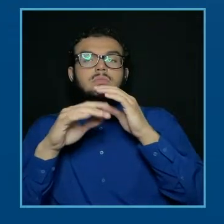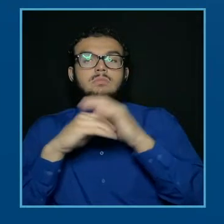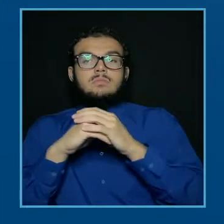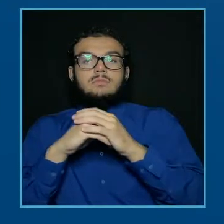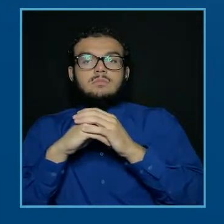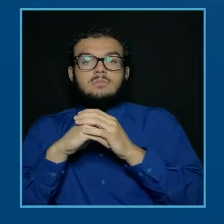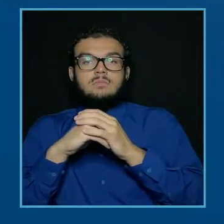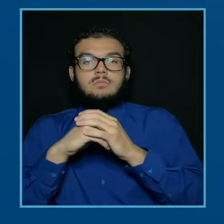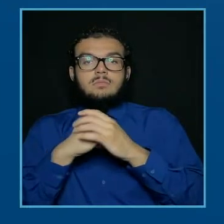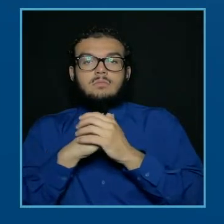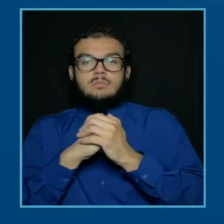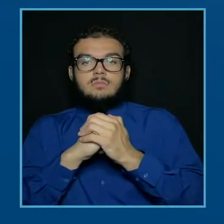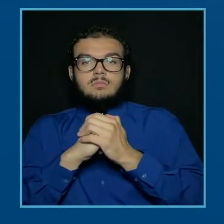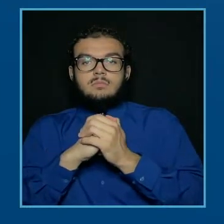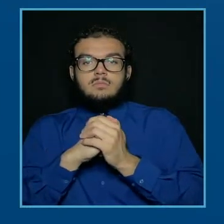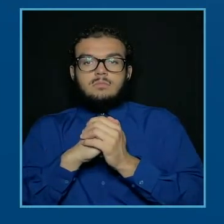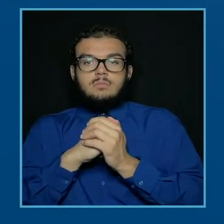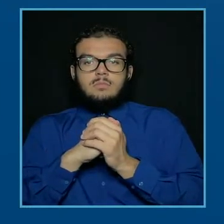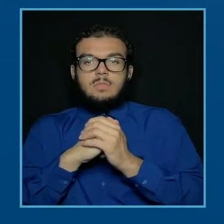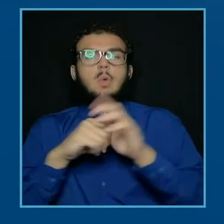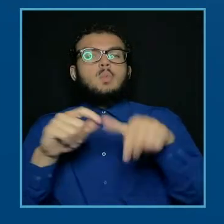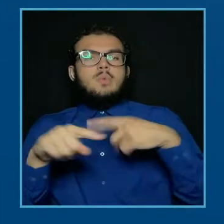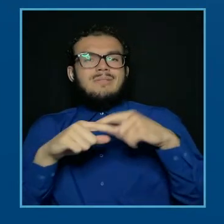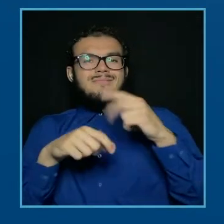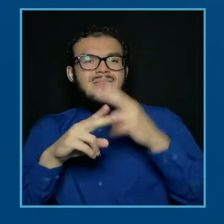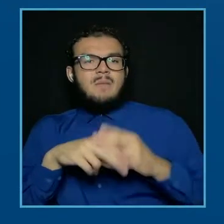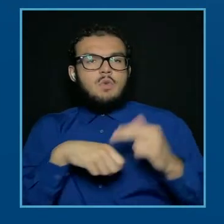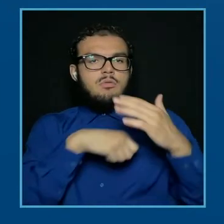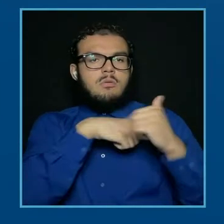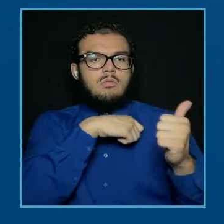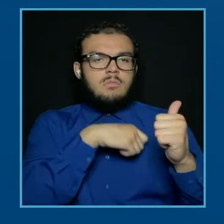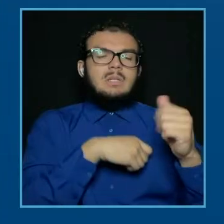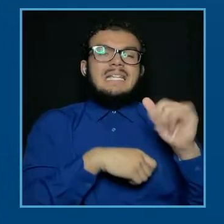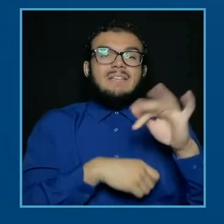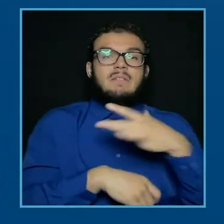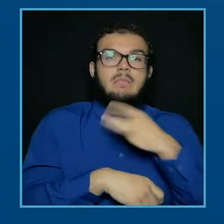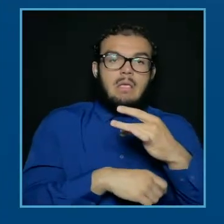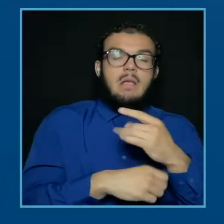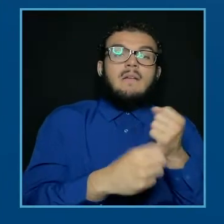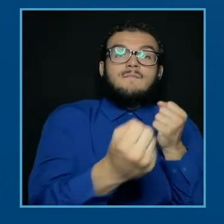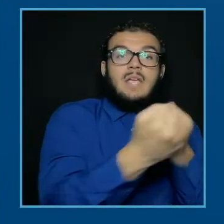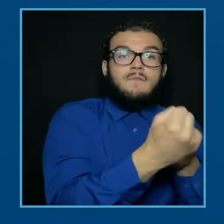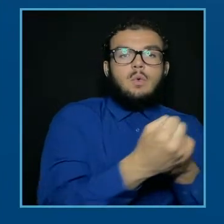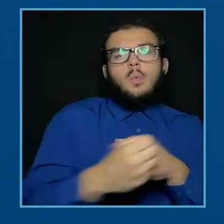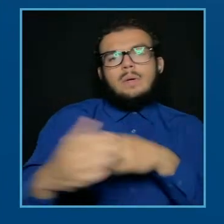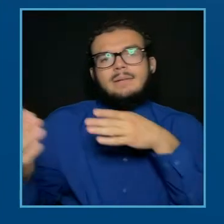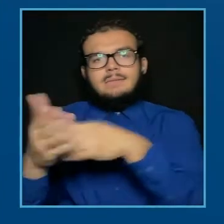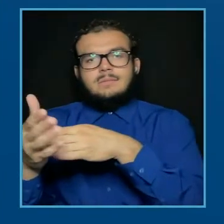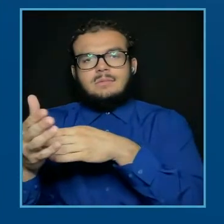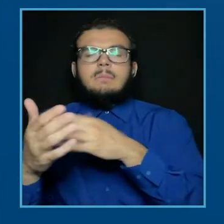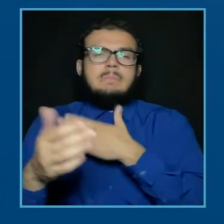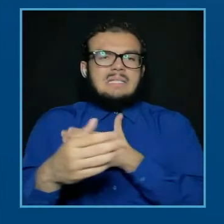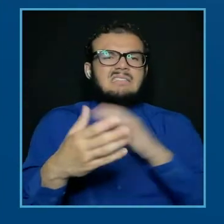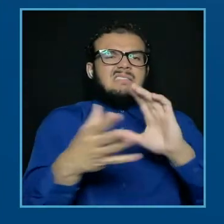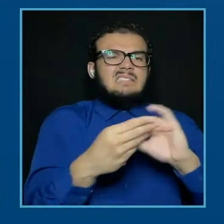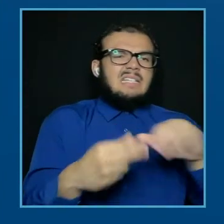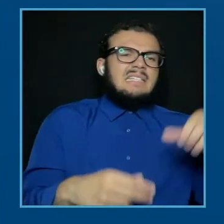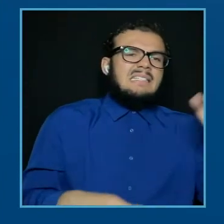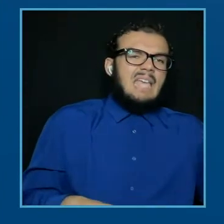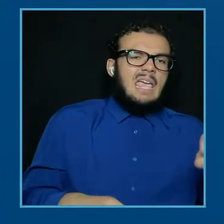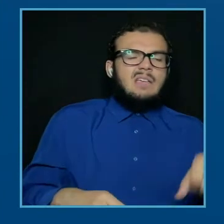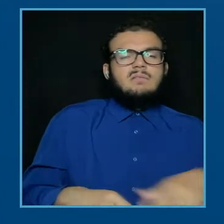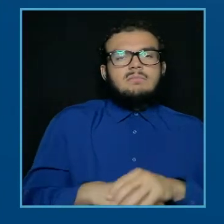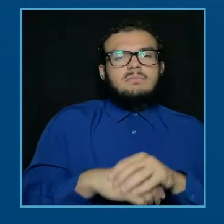again? When your name's called, if you would like to vote in favor of the resolution, please signify by saying yay. If you